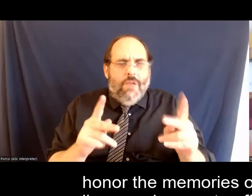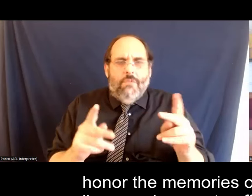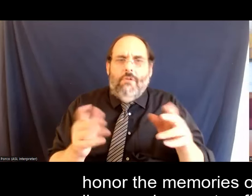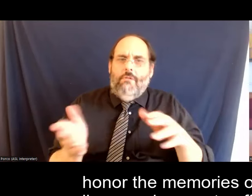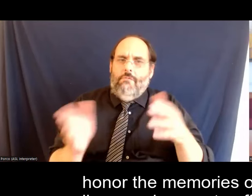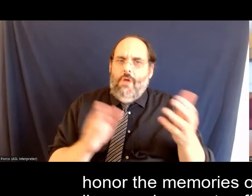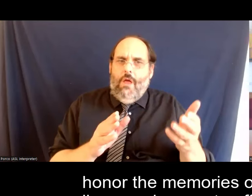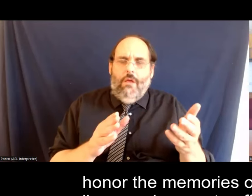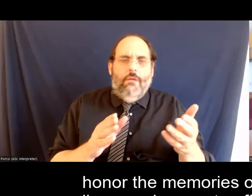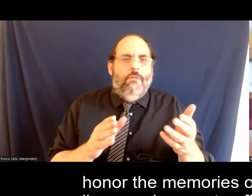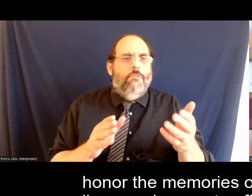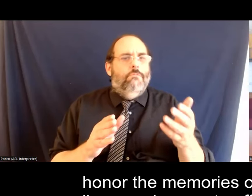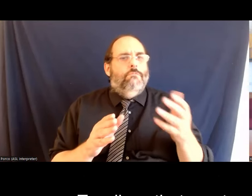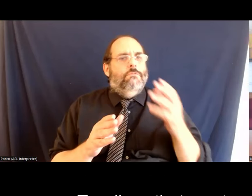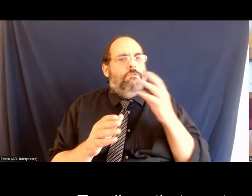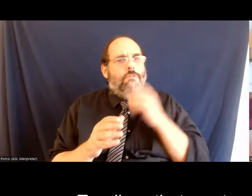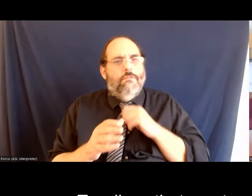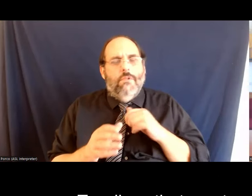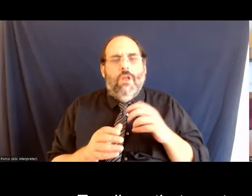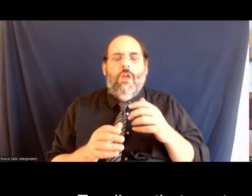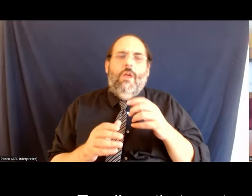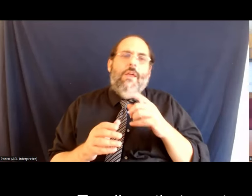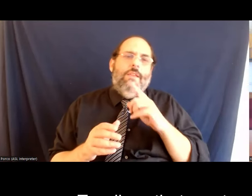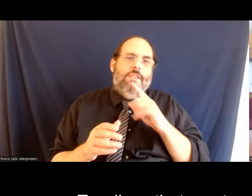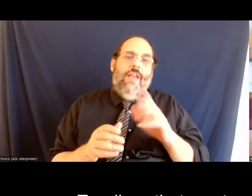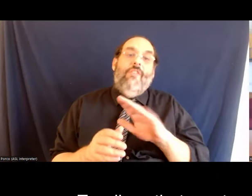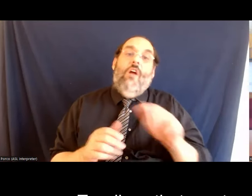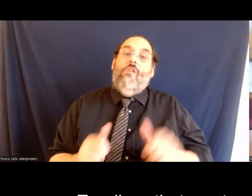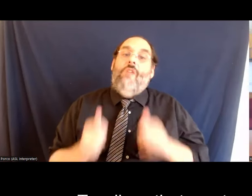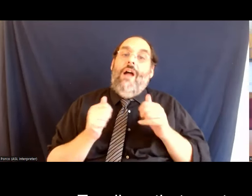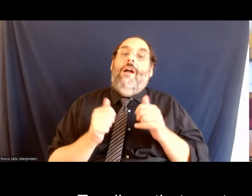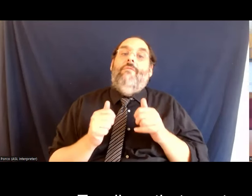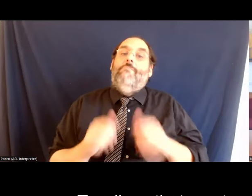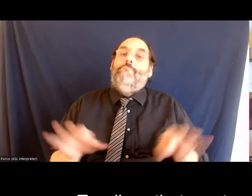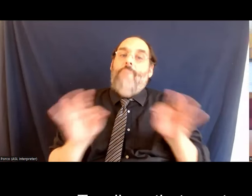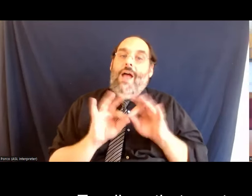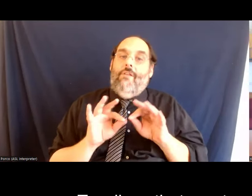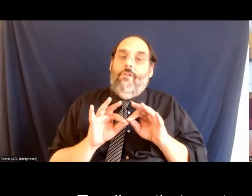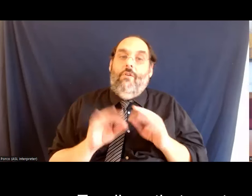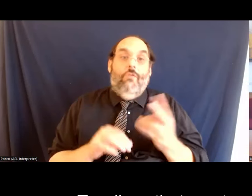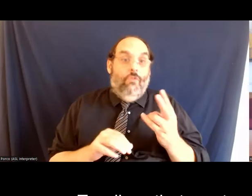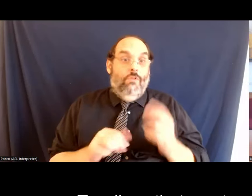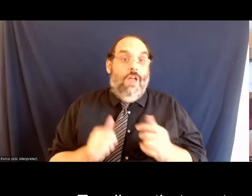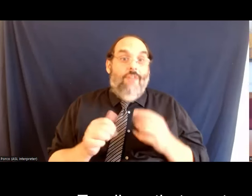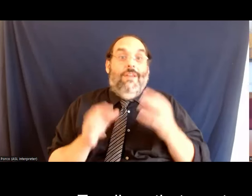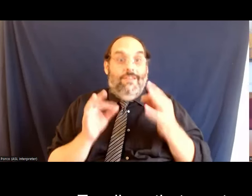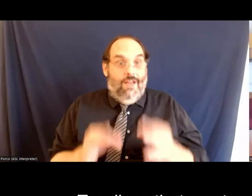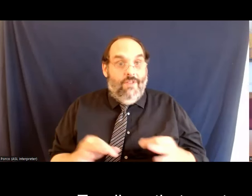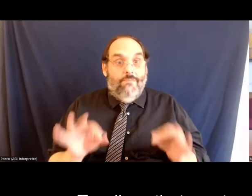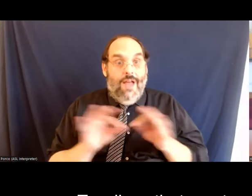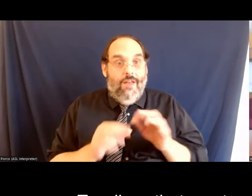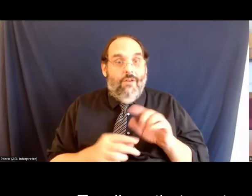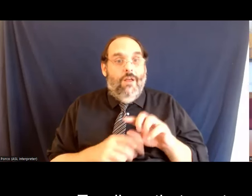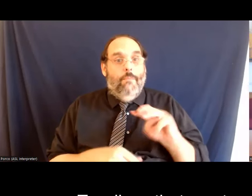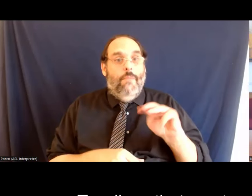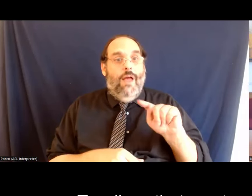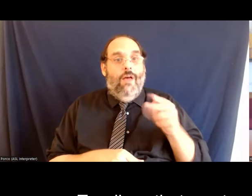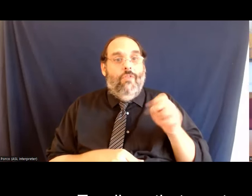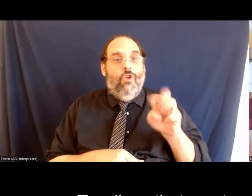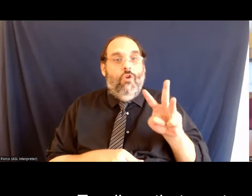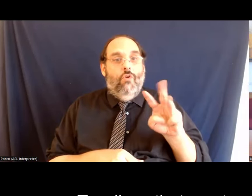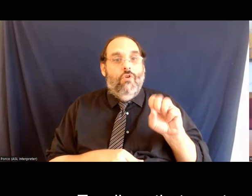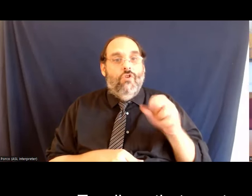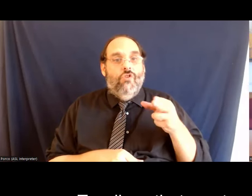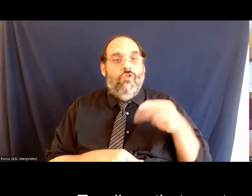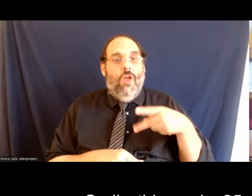that their lives mattered. Two lives that most certainly mattered were those of Matthew Shepard and James